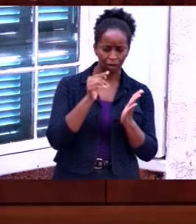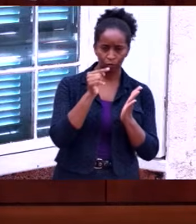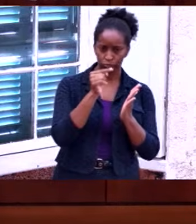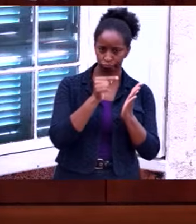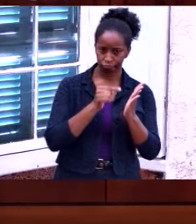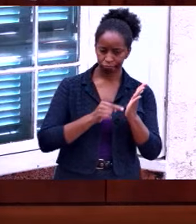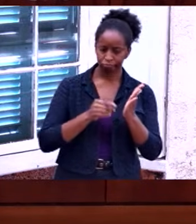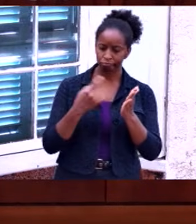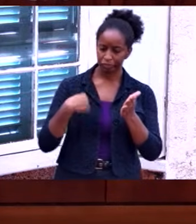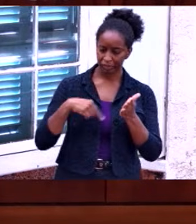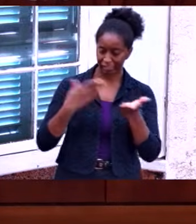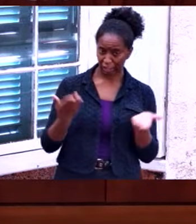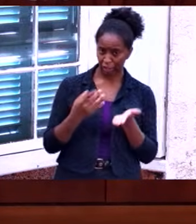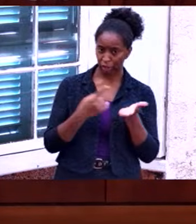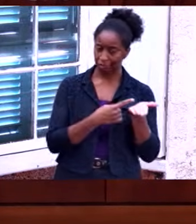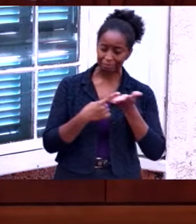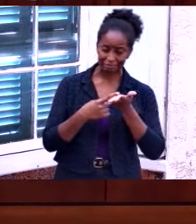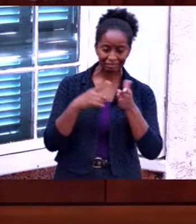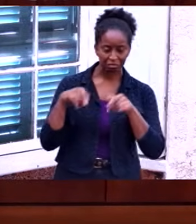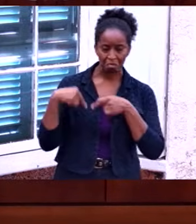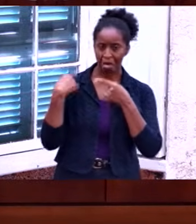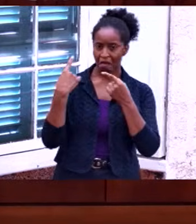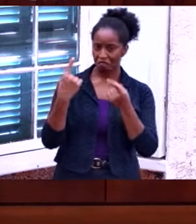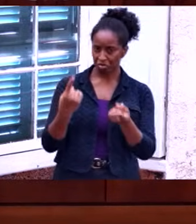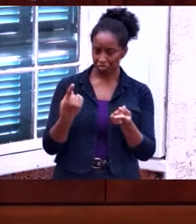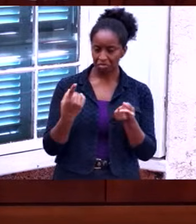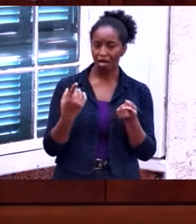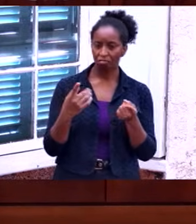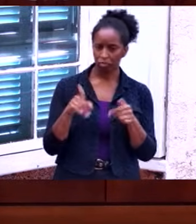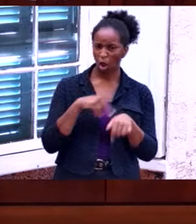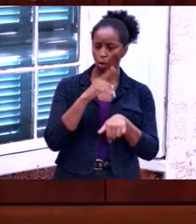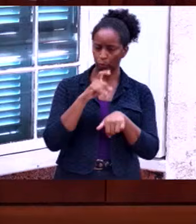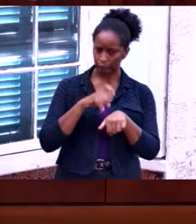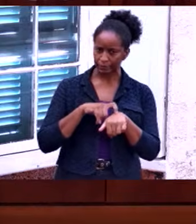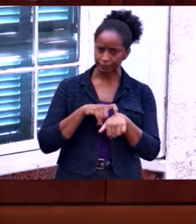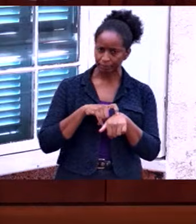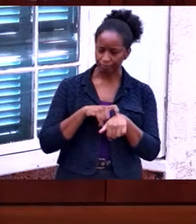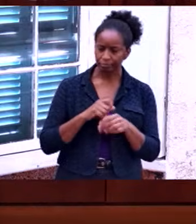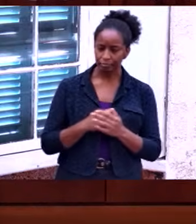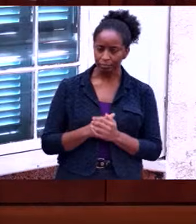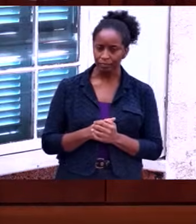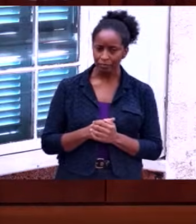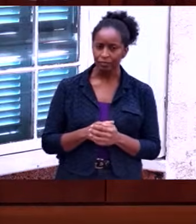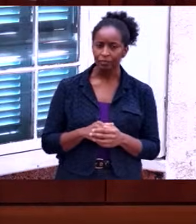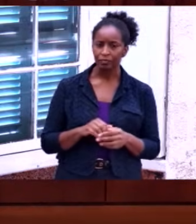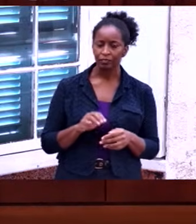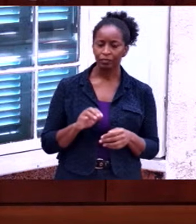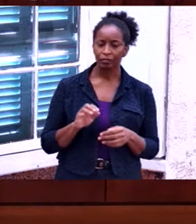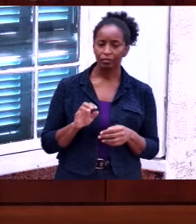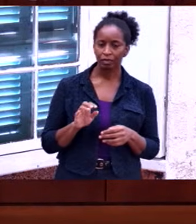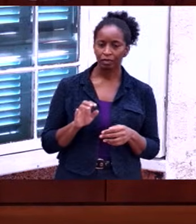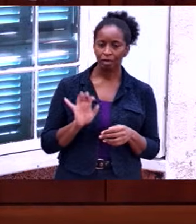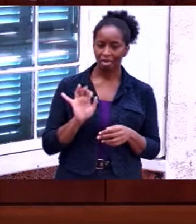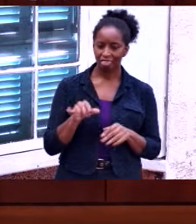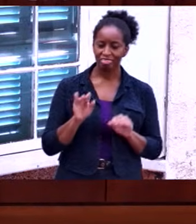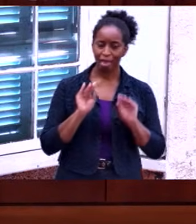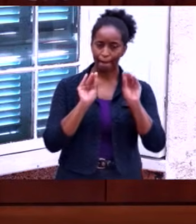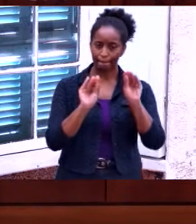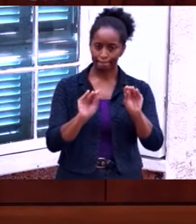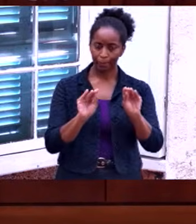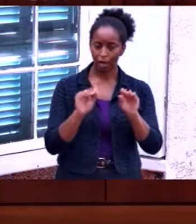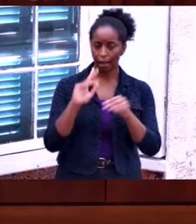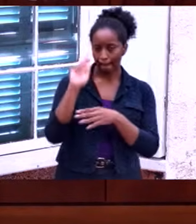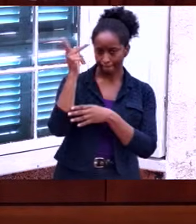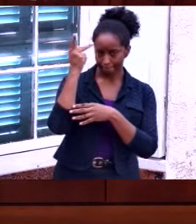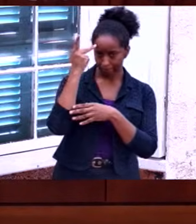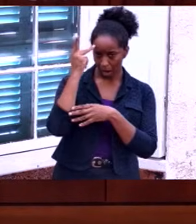ago. And before then, it has been publicly available on the Parliament's websites, available to all, but more importantly, to